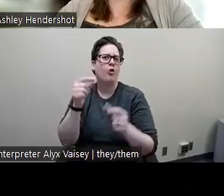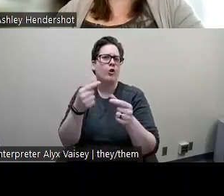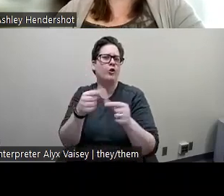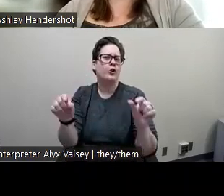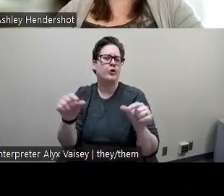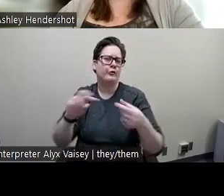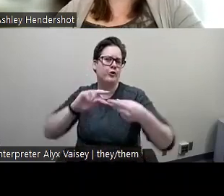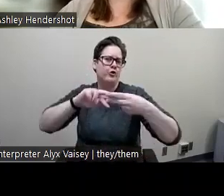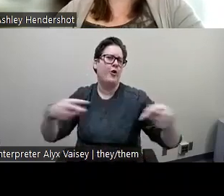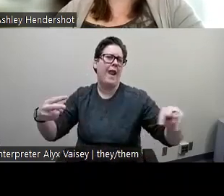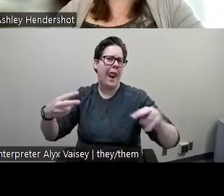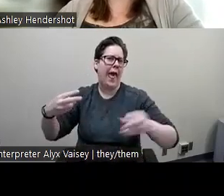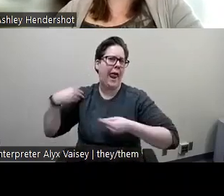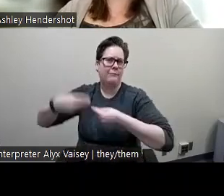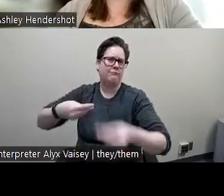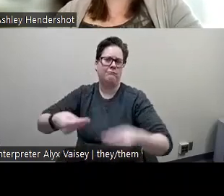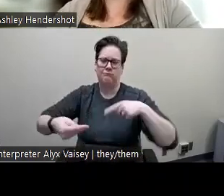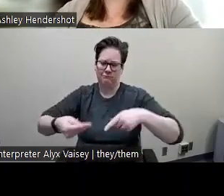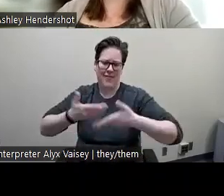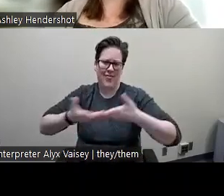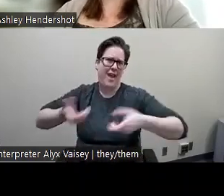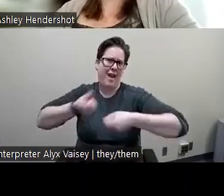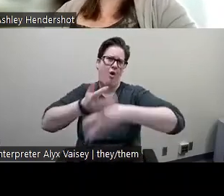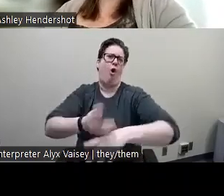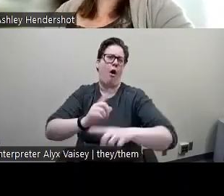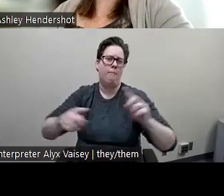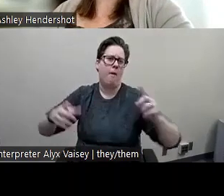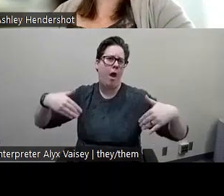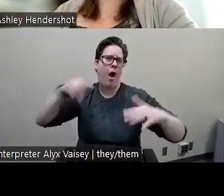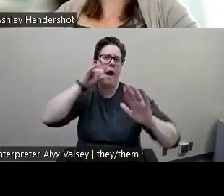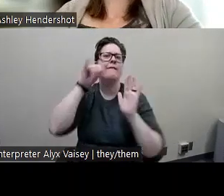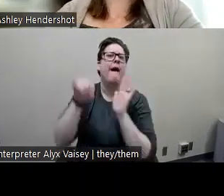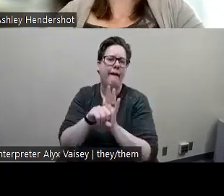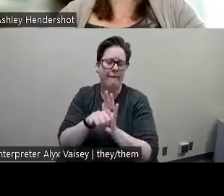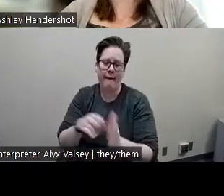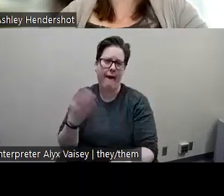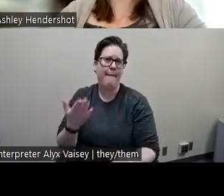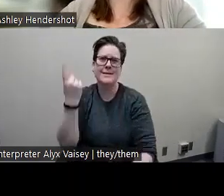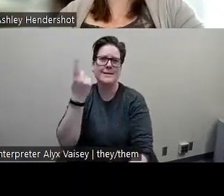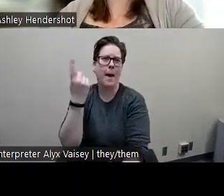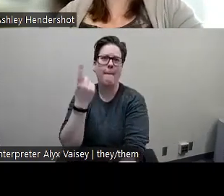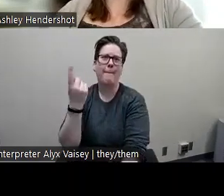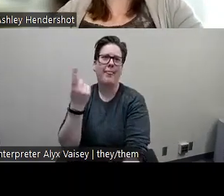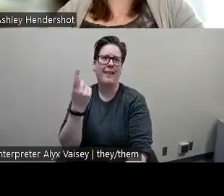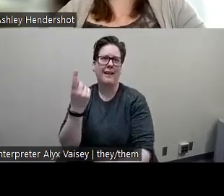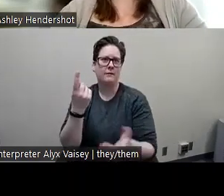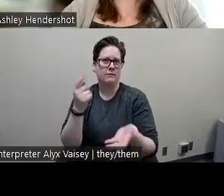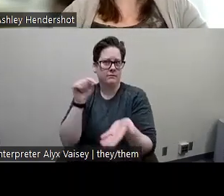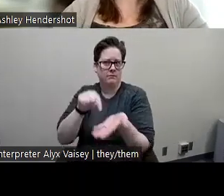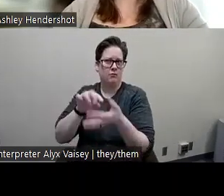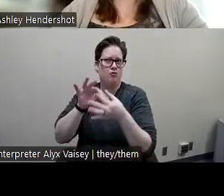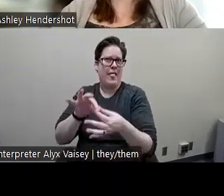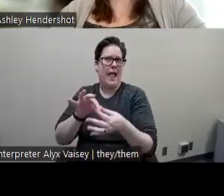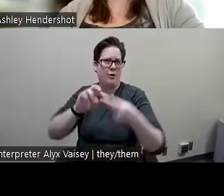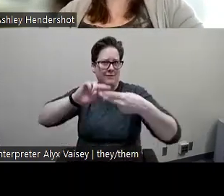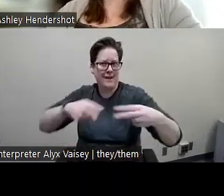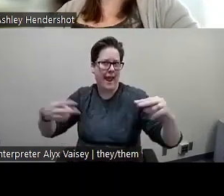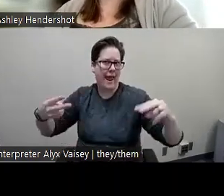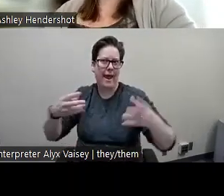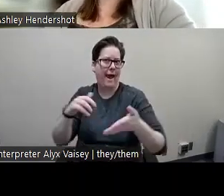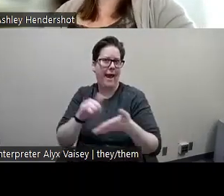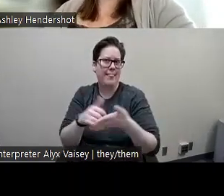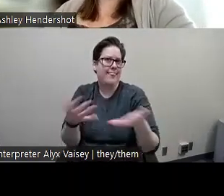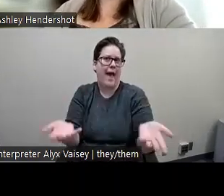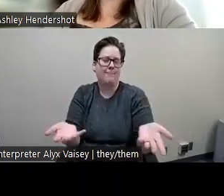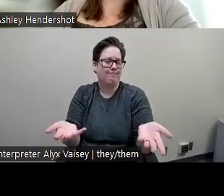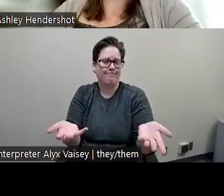So is there something genetic that just hasn't been identified yet that accounts for this? And there are things about genetics that we just